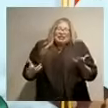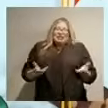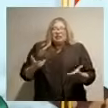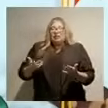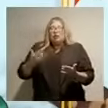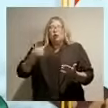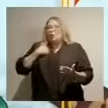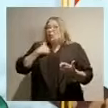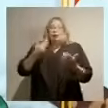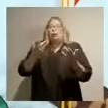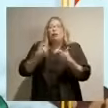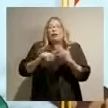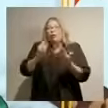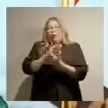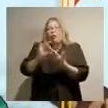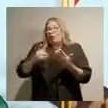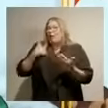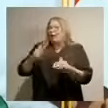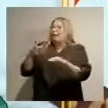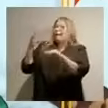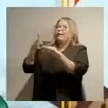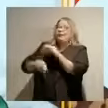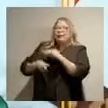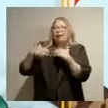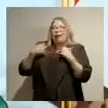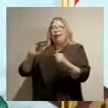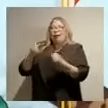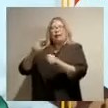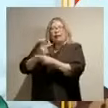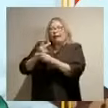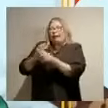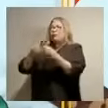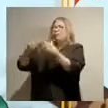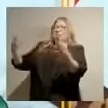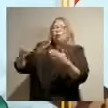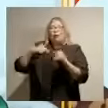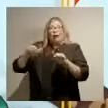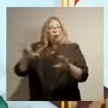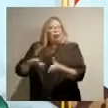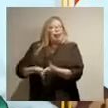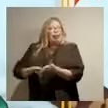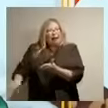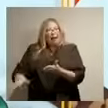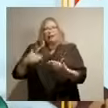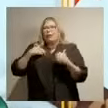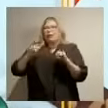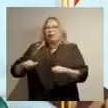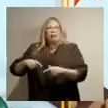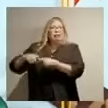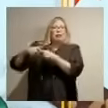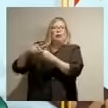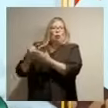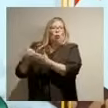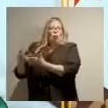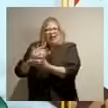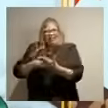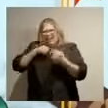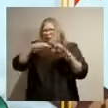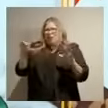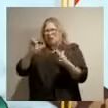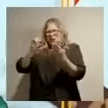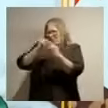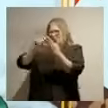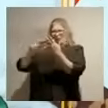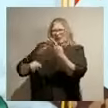of healthcare. We can eliminate wages. We can eliminate. We can do furloughs. We can do layoffs. We can do a lot of things. I don't want to do those things. So these